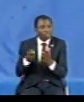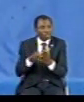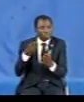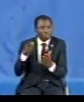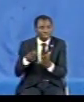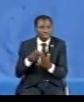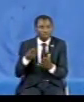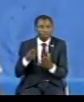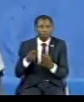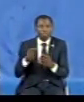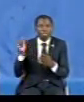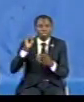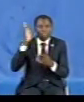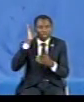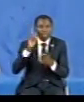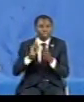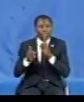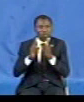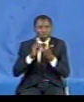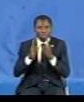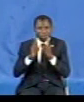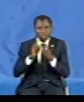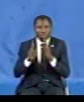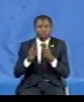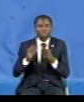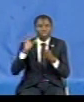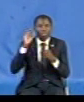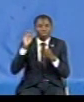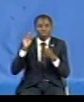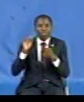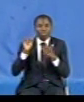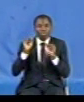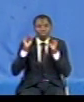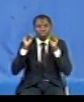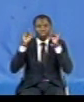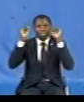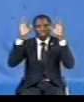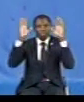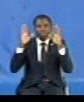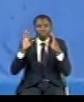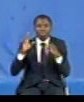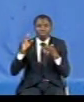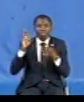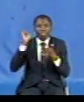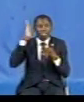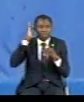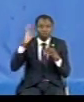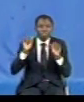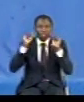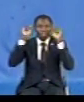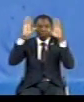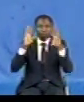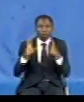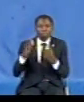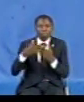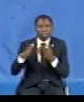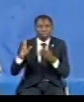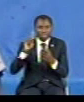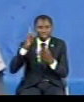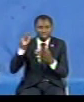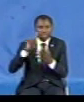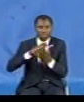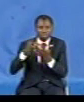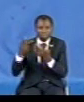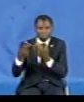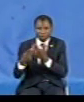it will talk and talk, and then I will just give up. But by the grace of God, after the program, the minister's conference, the first day of the program,